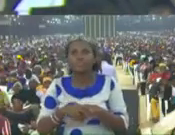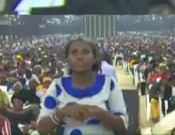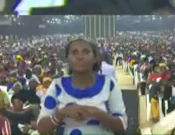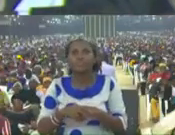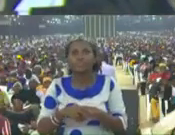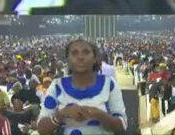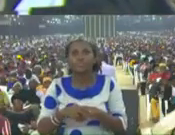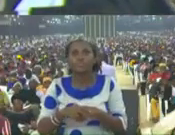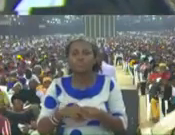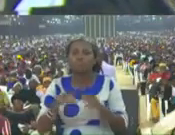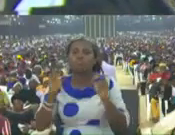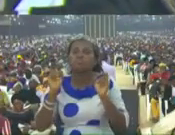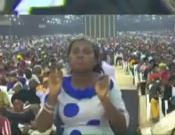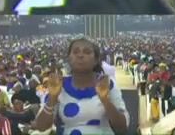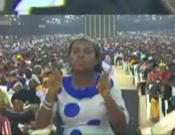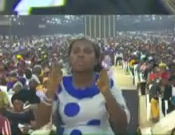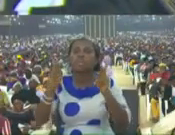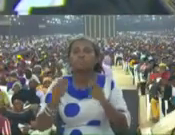Okay.